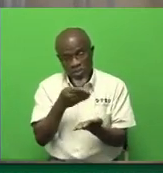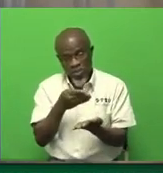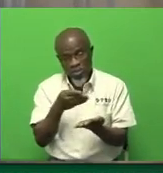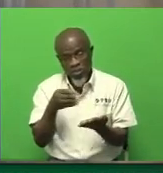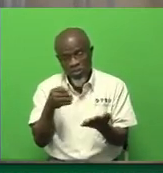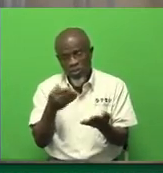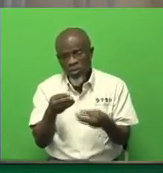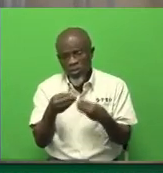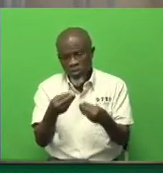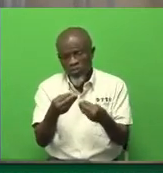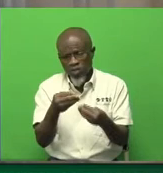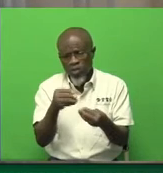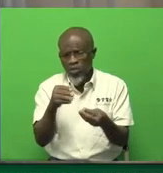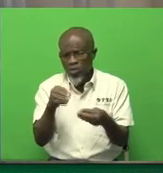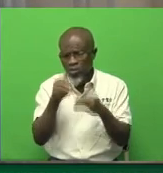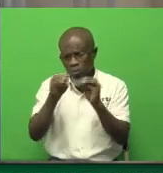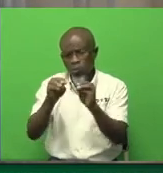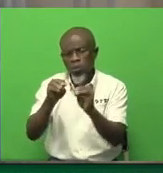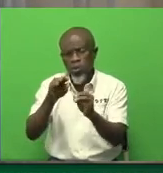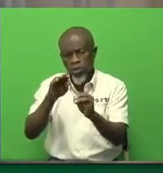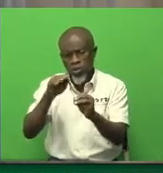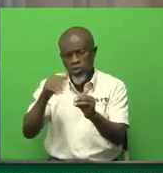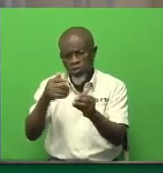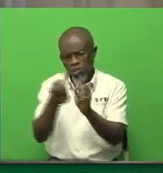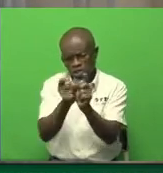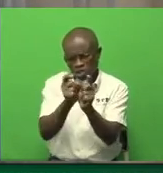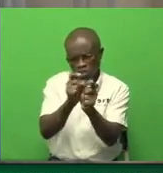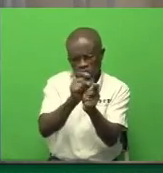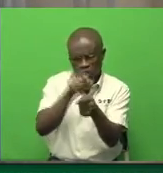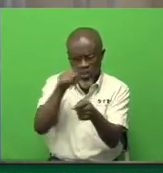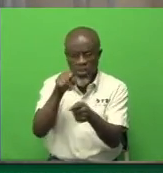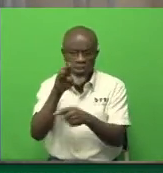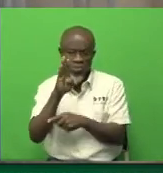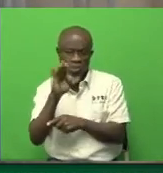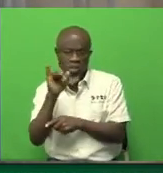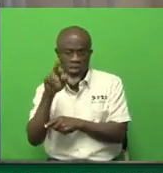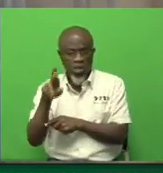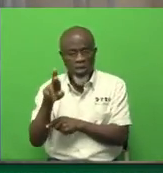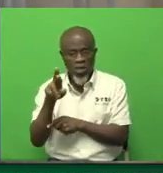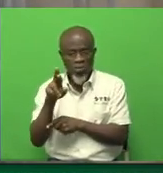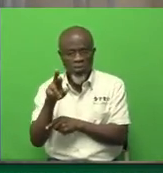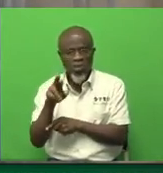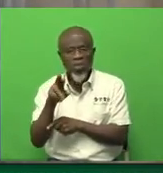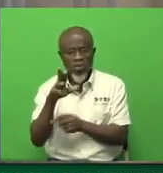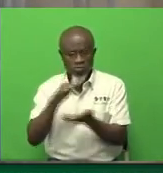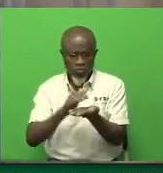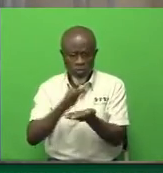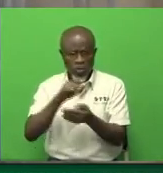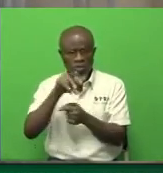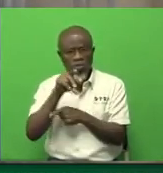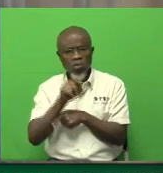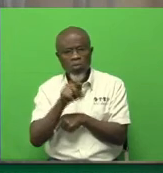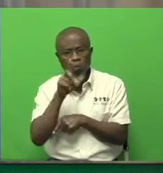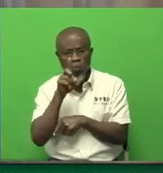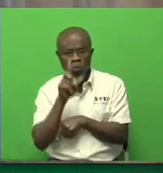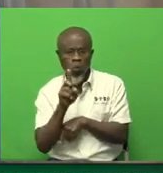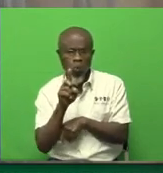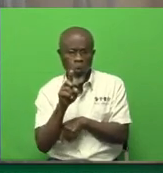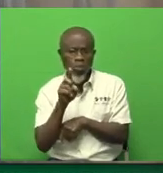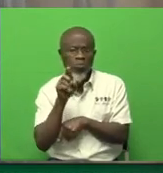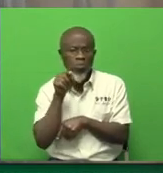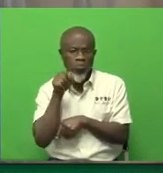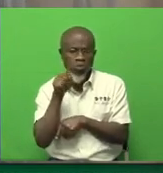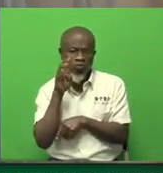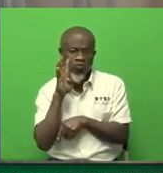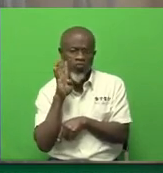at dbr they have increased Revenue collection in the non-entry sector by one percent of GDP or 1.5